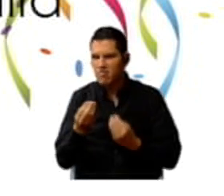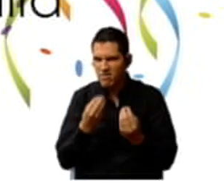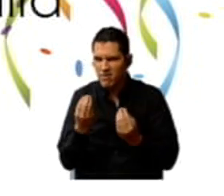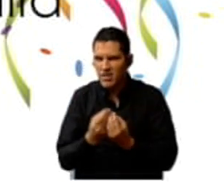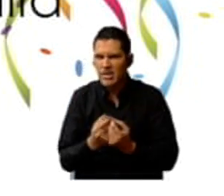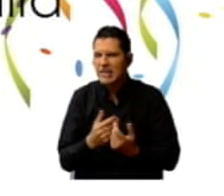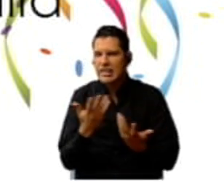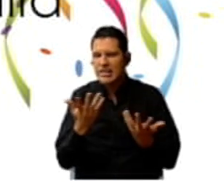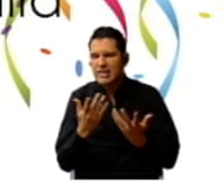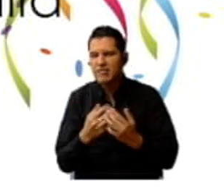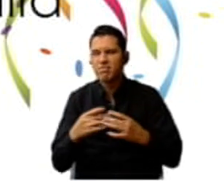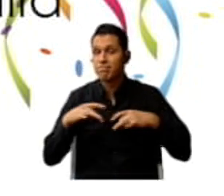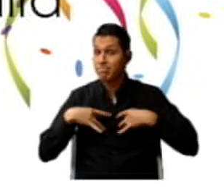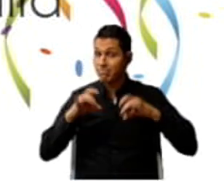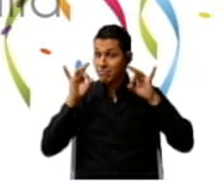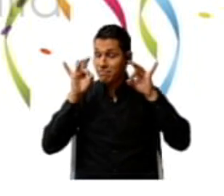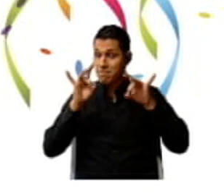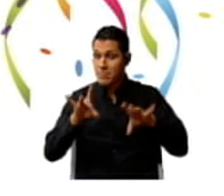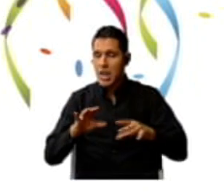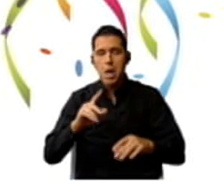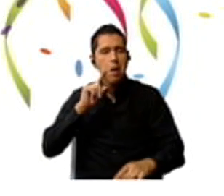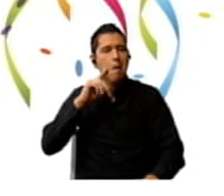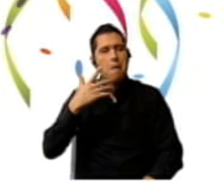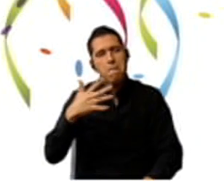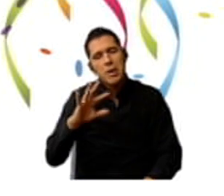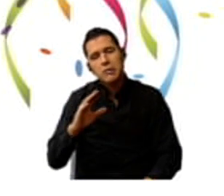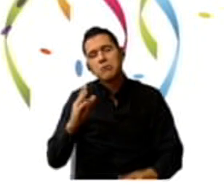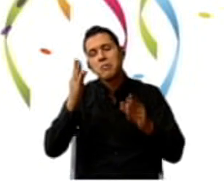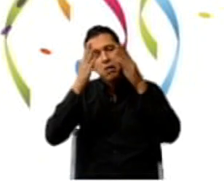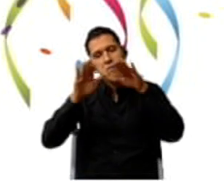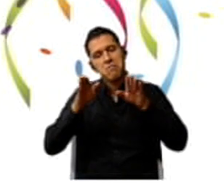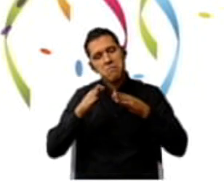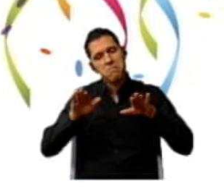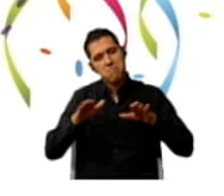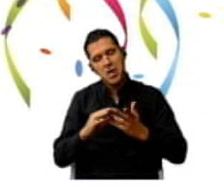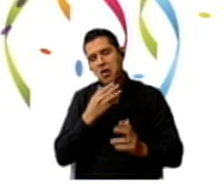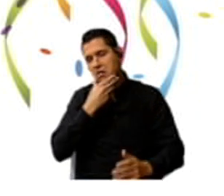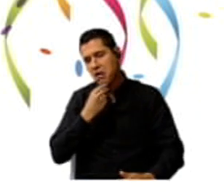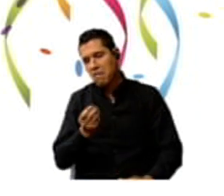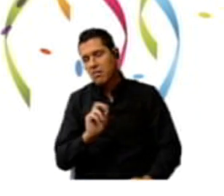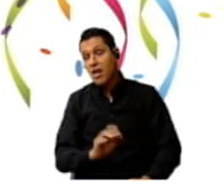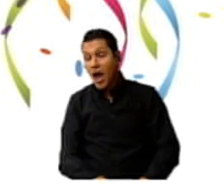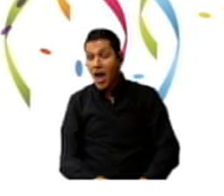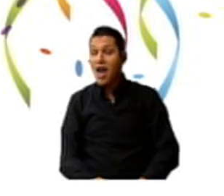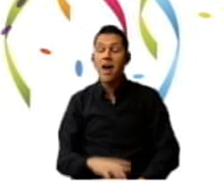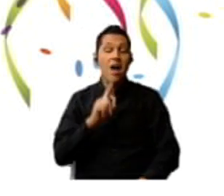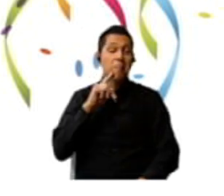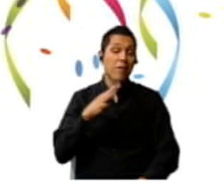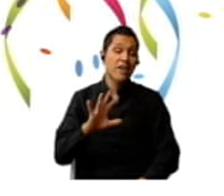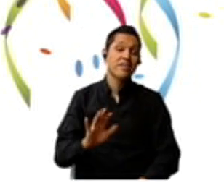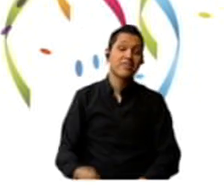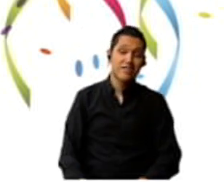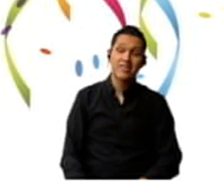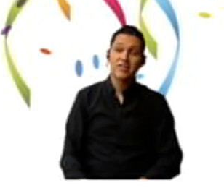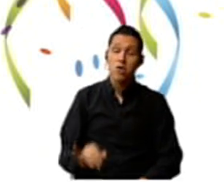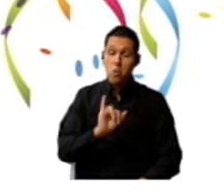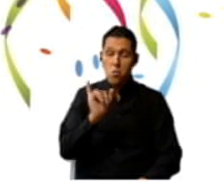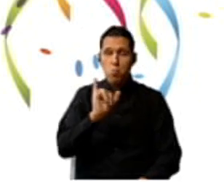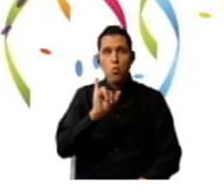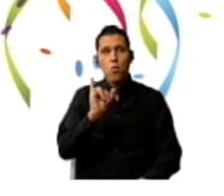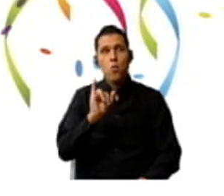Boxing Day in Australia, it's similar to Christmas. Really? So, do they have two Christmas